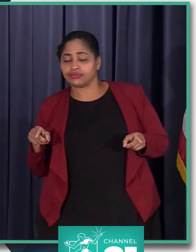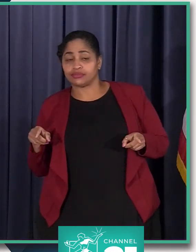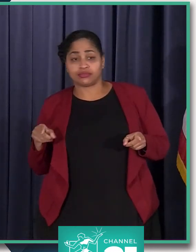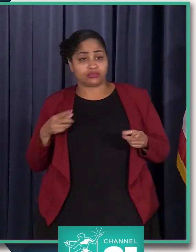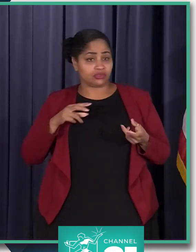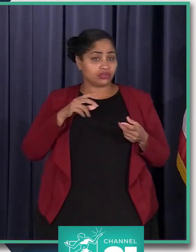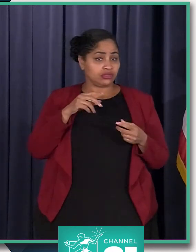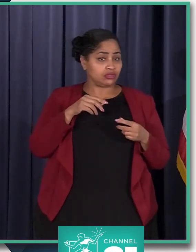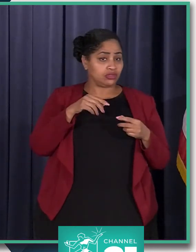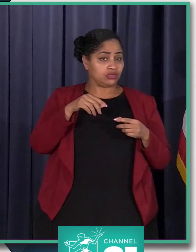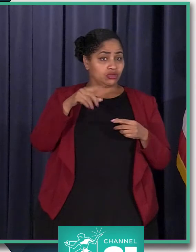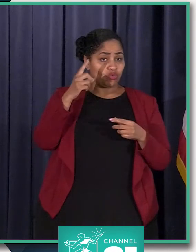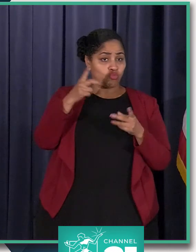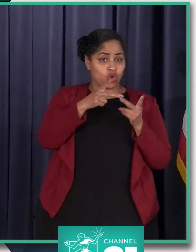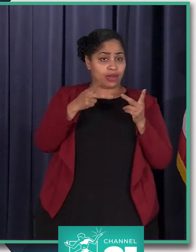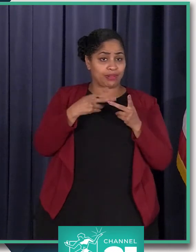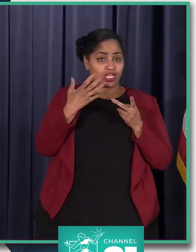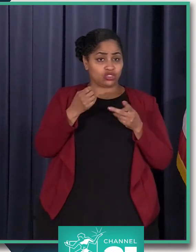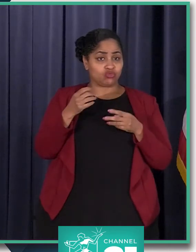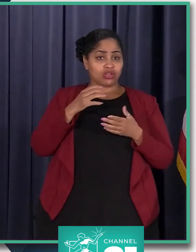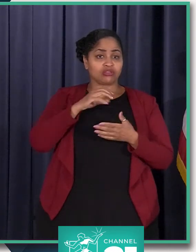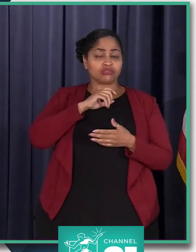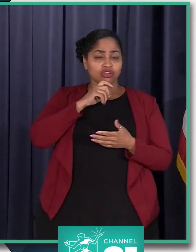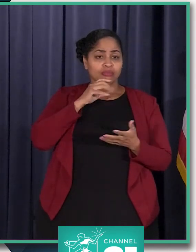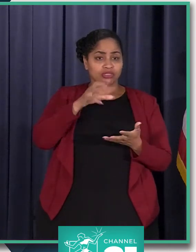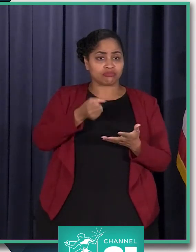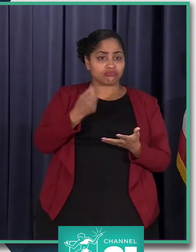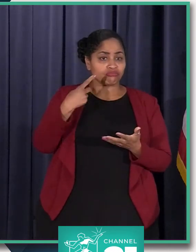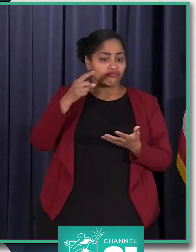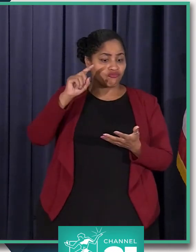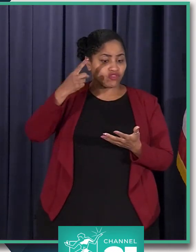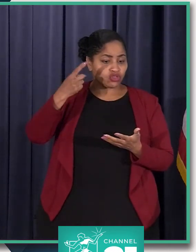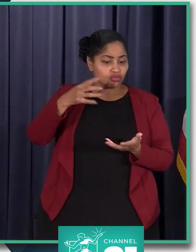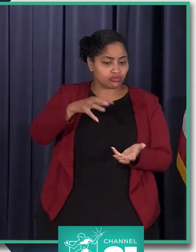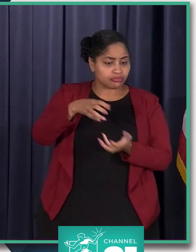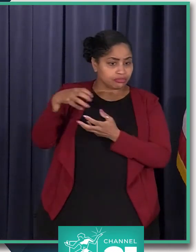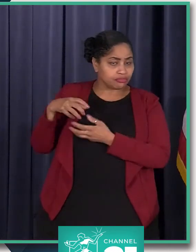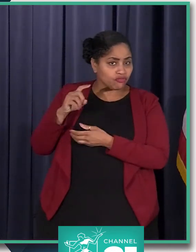Is there a particular site you want to get the trash off of?